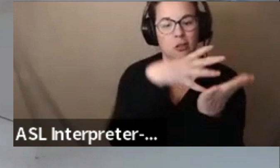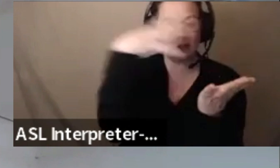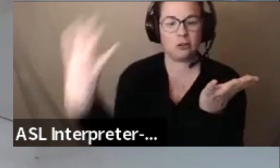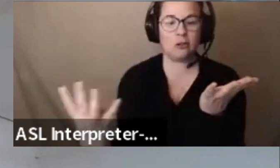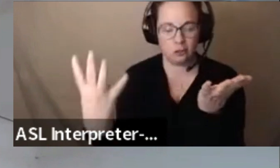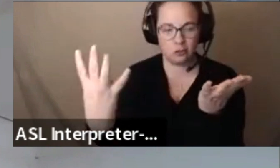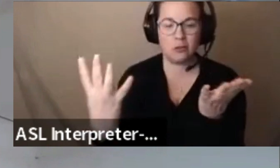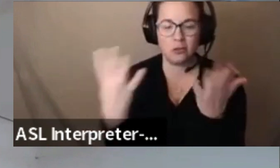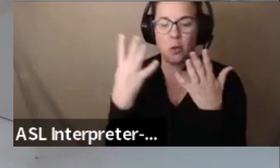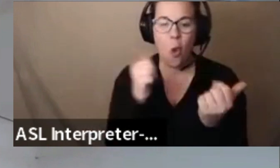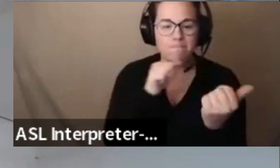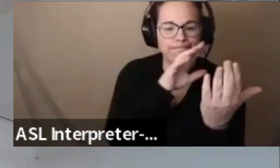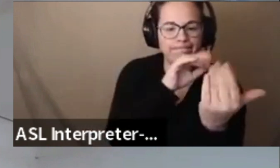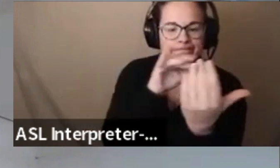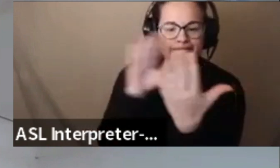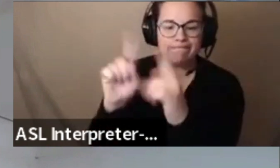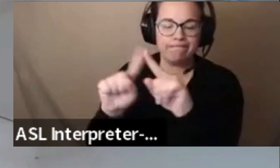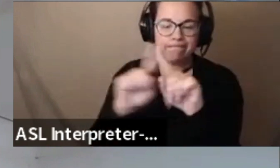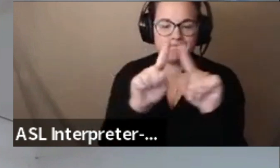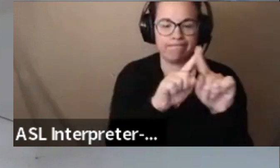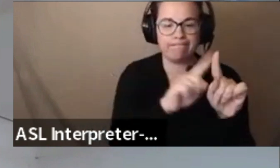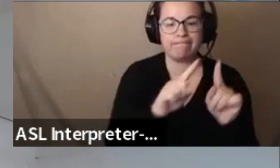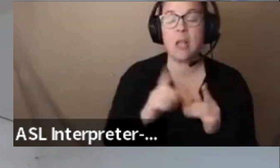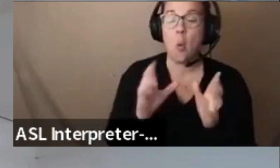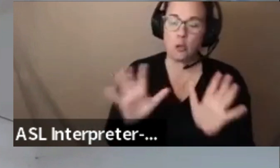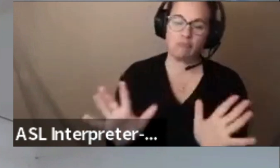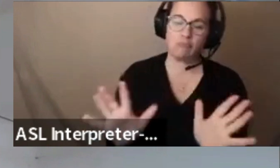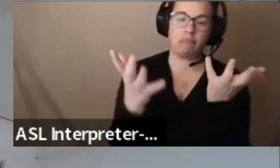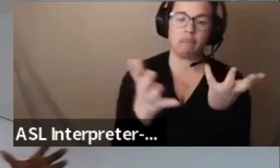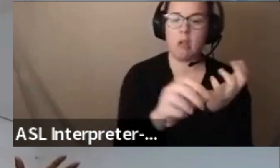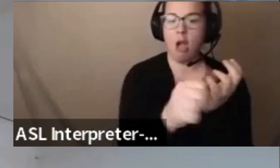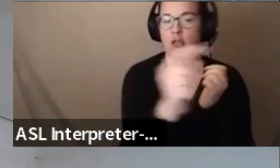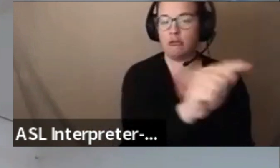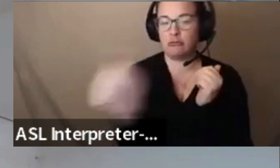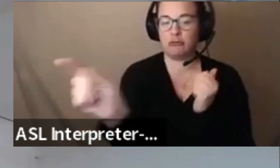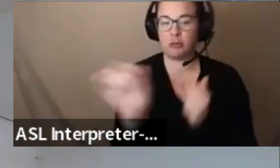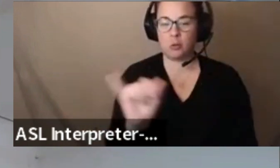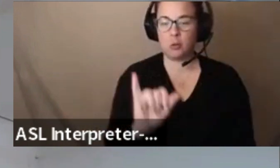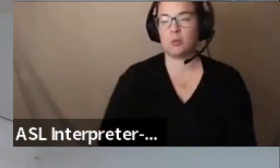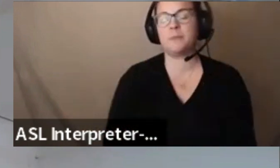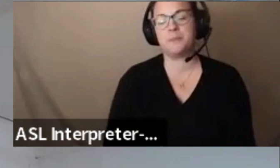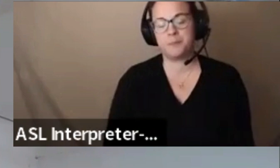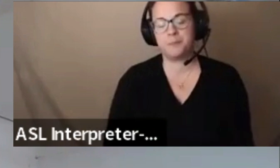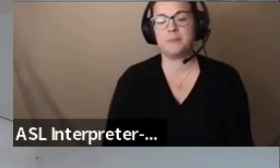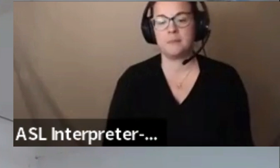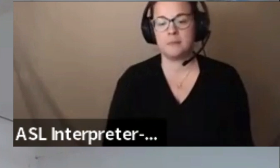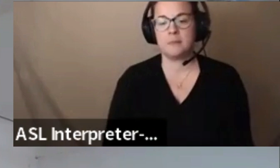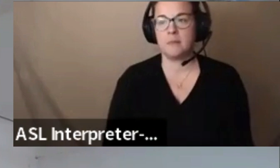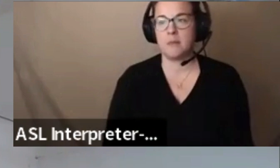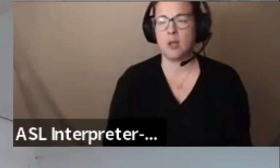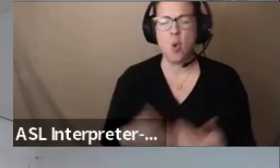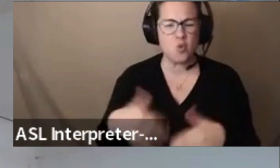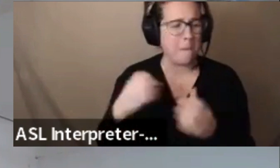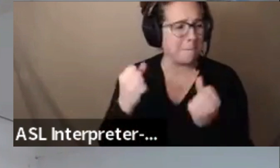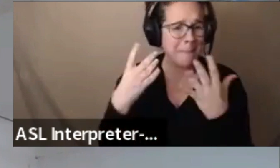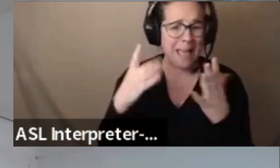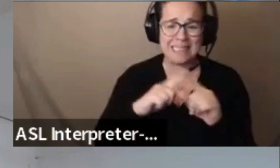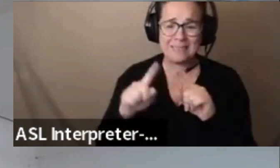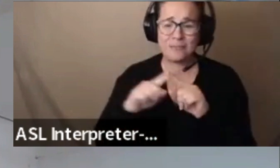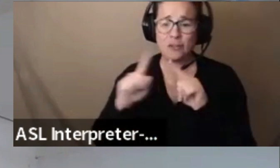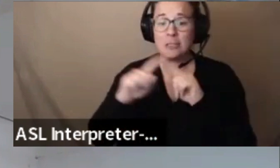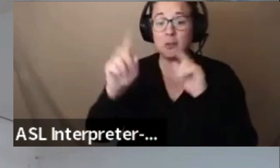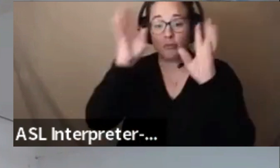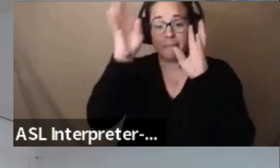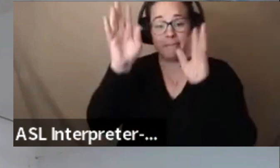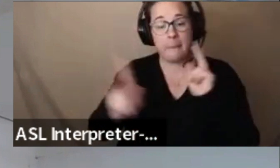as they possibly can, and encouraging other people to do so. So there's a whole bunch of creatives who are all taking on different